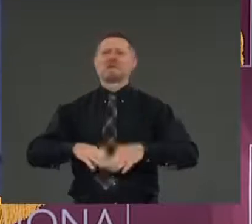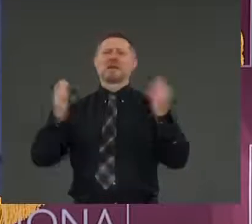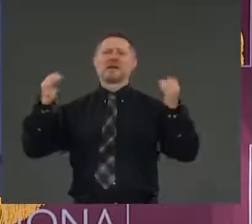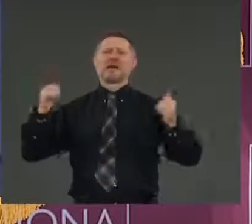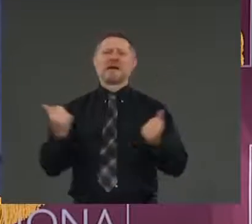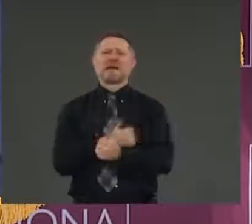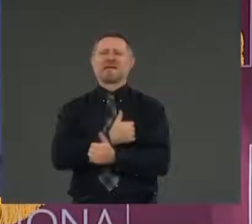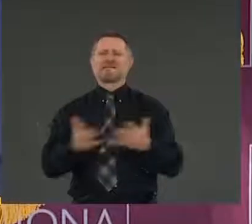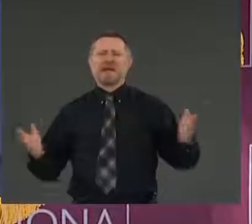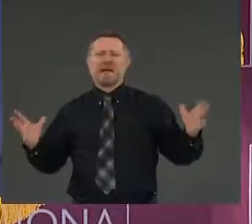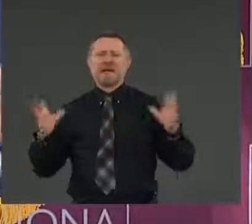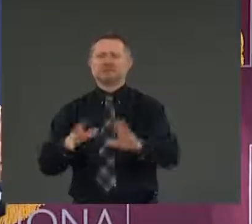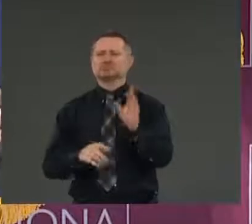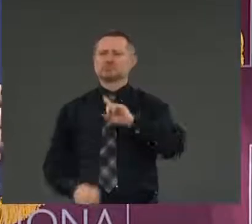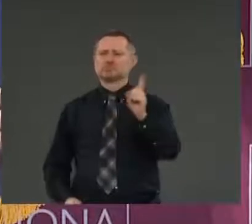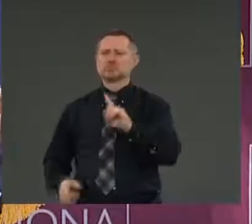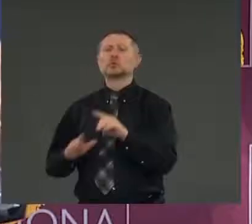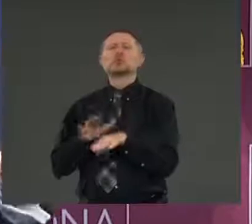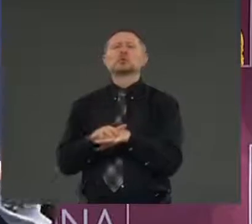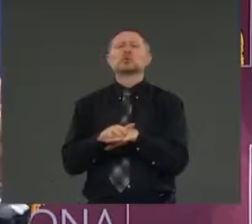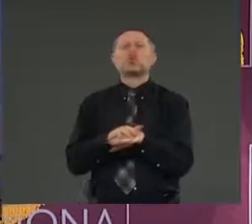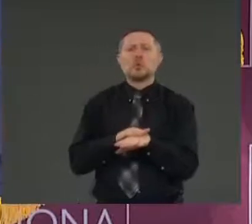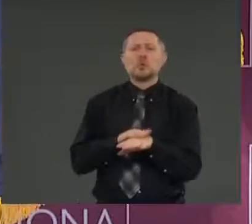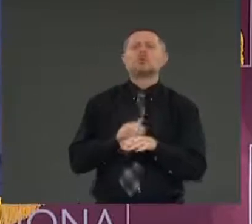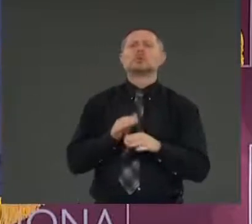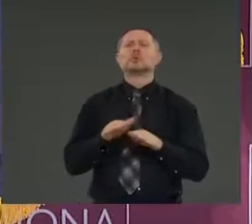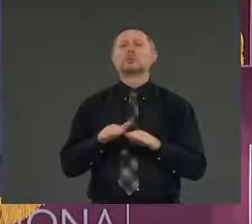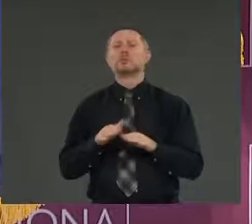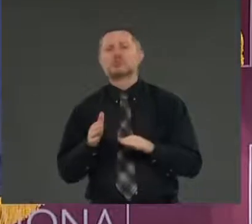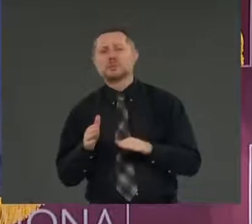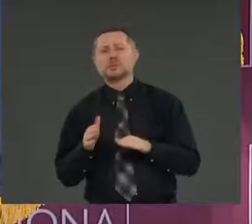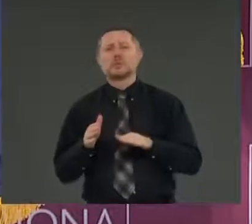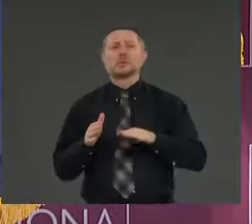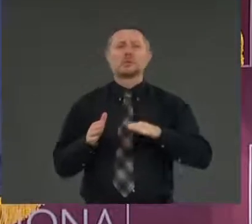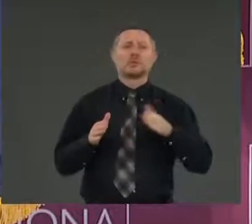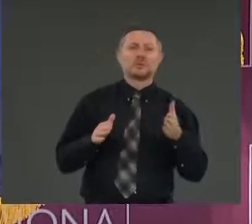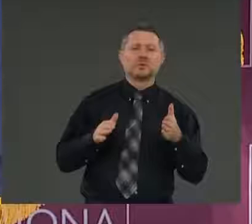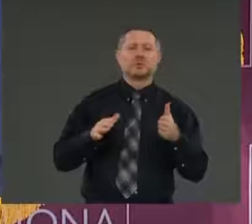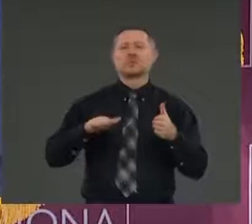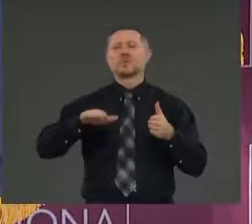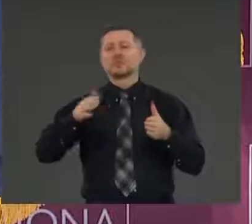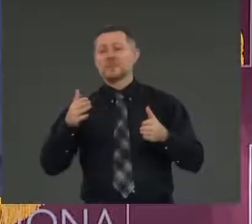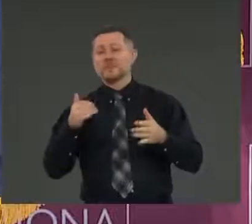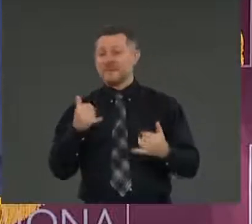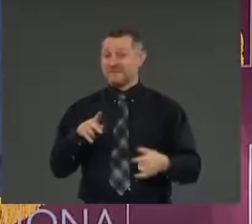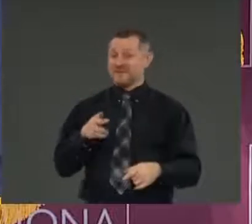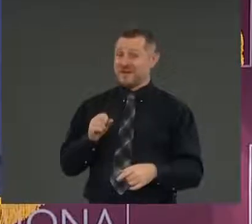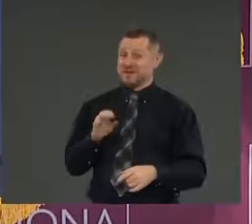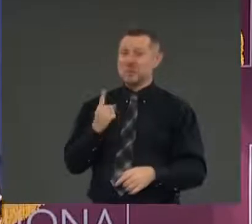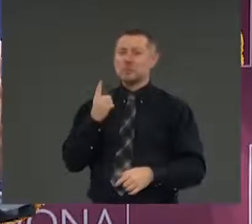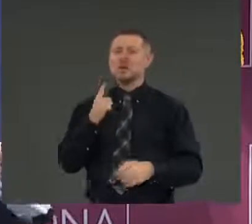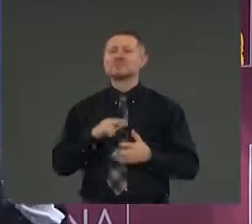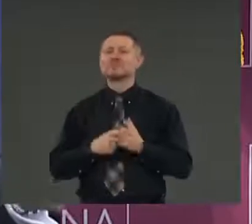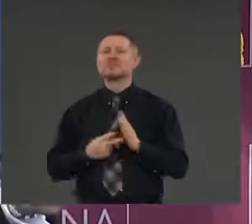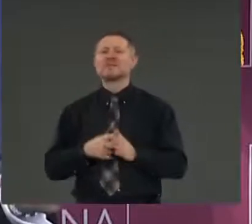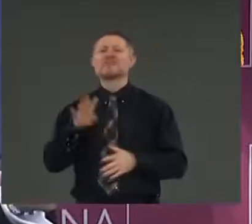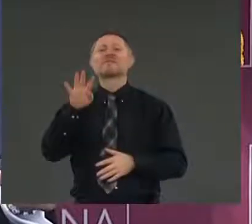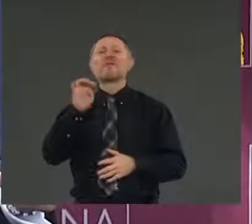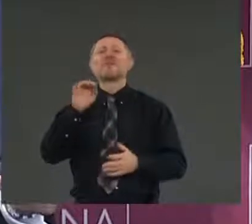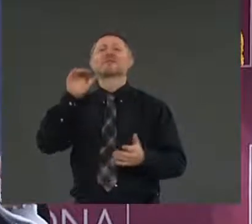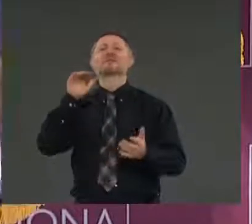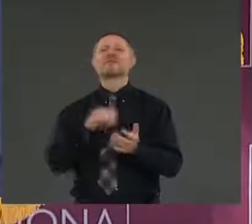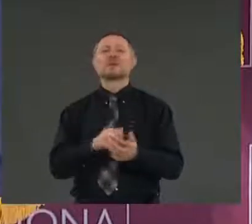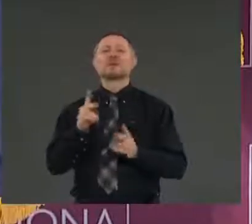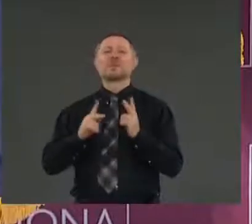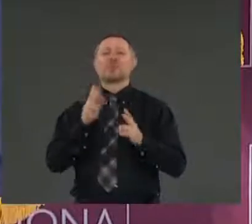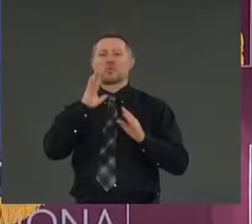from 0 to 20 miles an hour. This brings 400,000 people, phase 1, into the system. 400,000